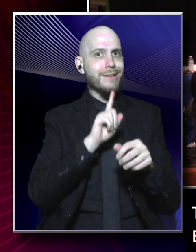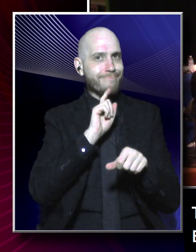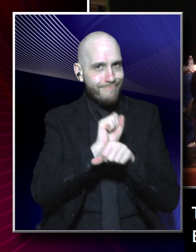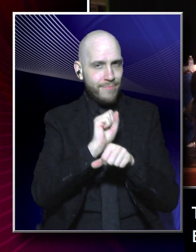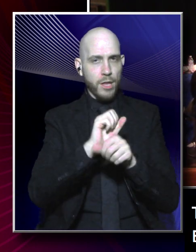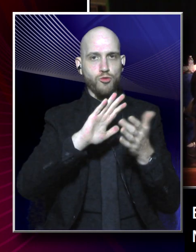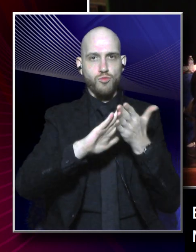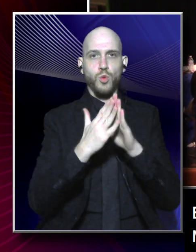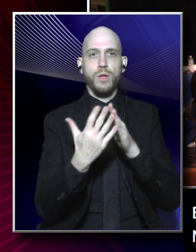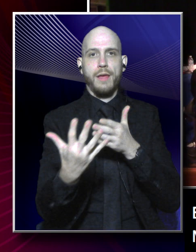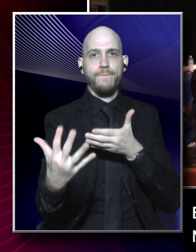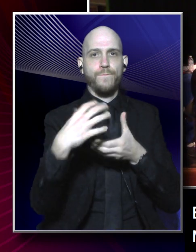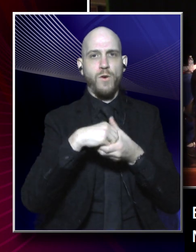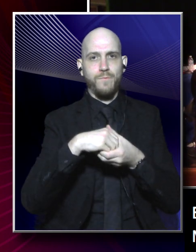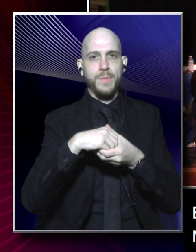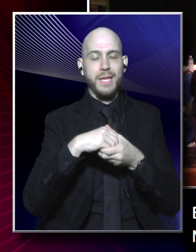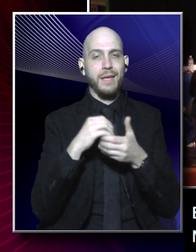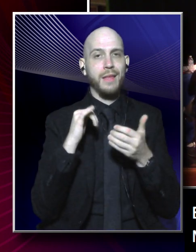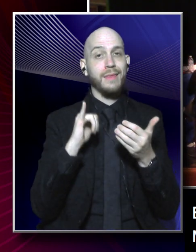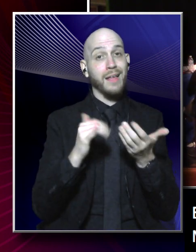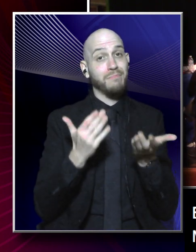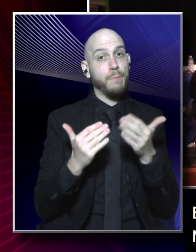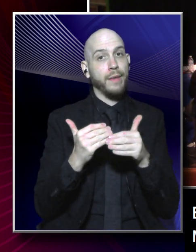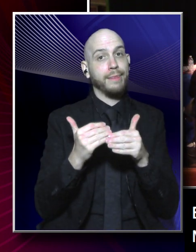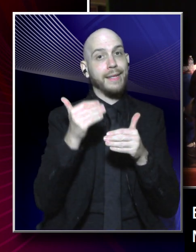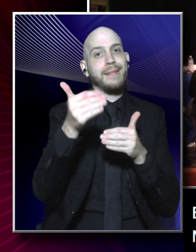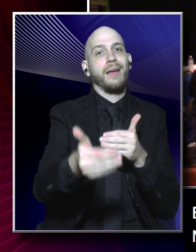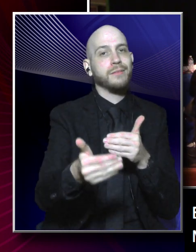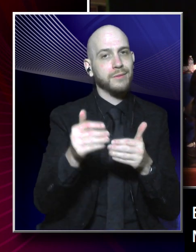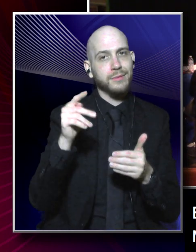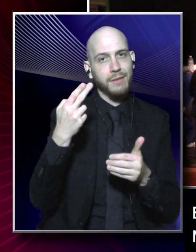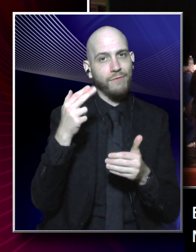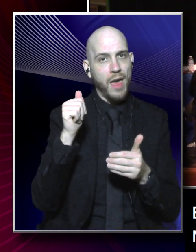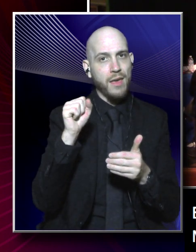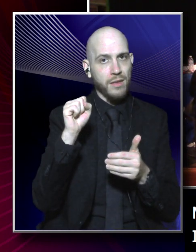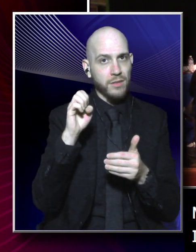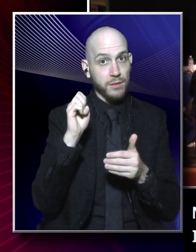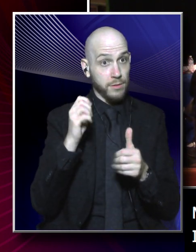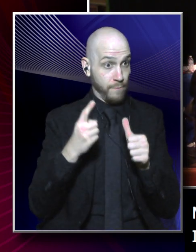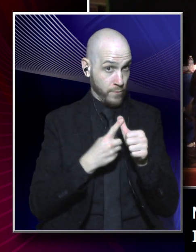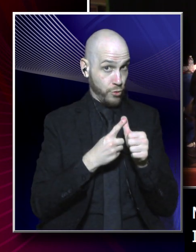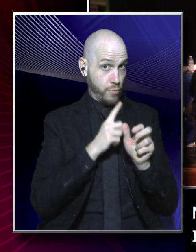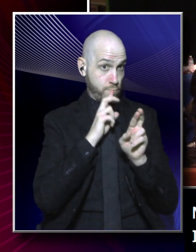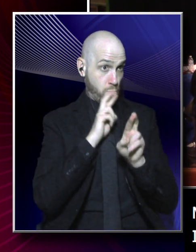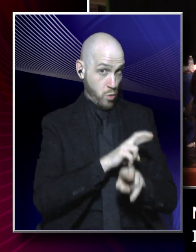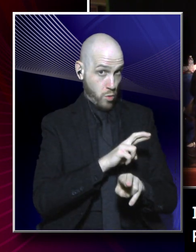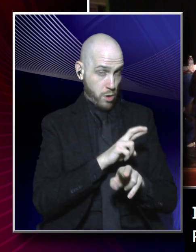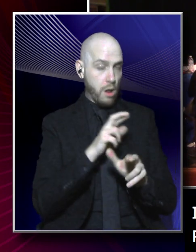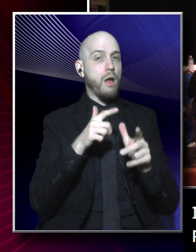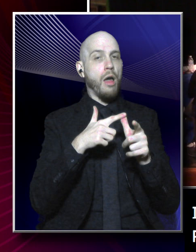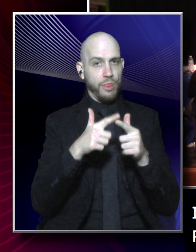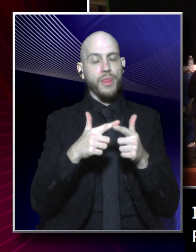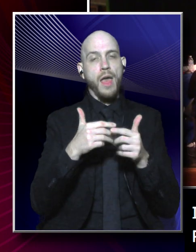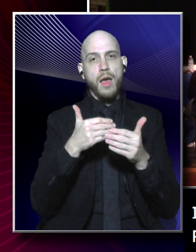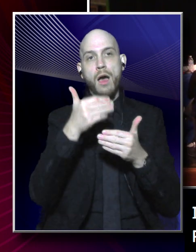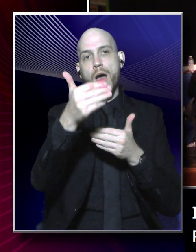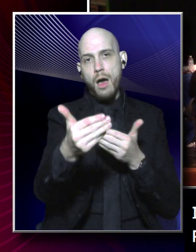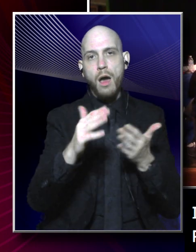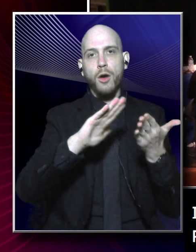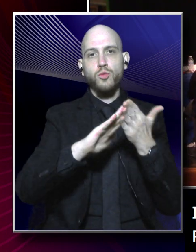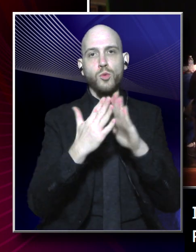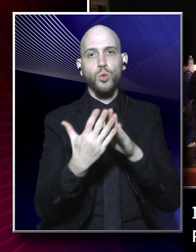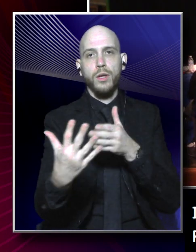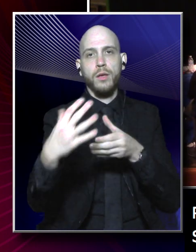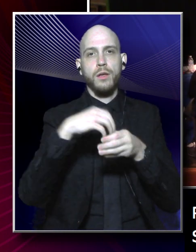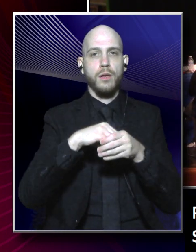So that's maybe the next phase after the report comes out. But I like the report that I saw. This is looking promising